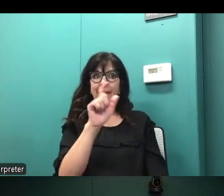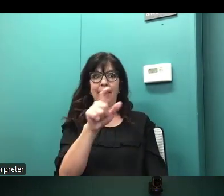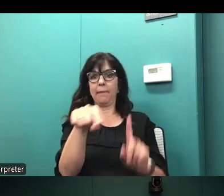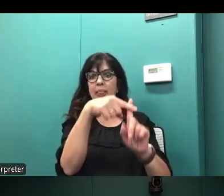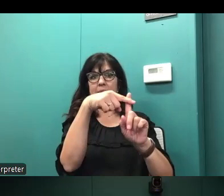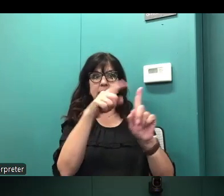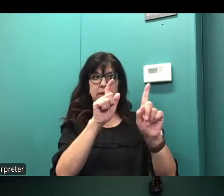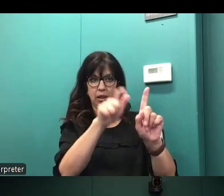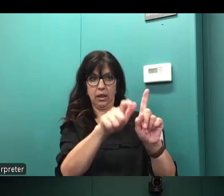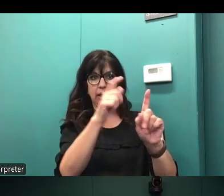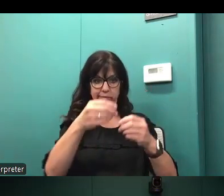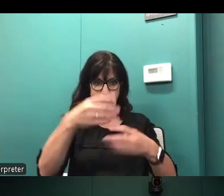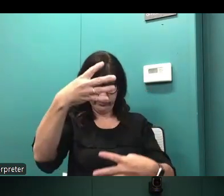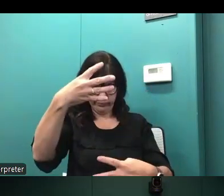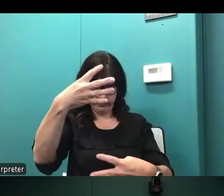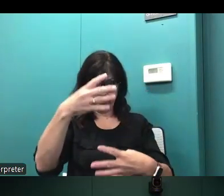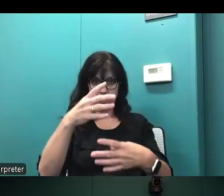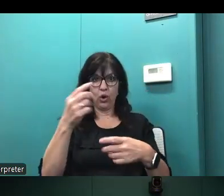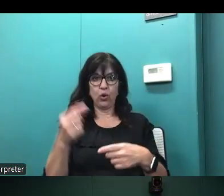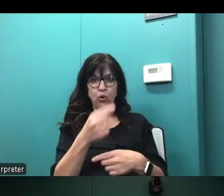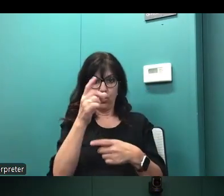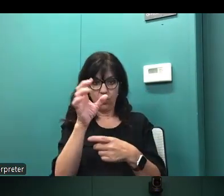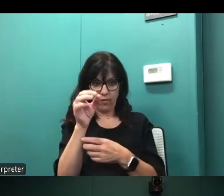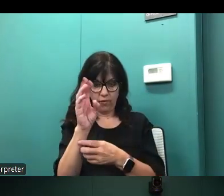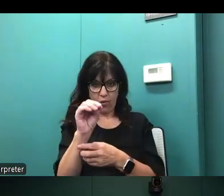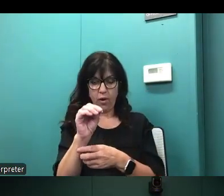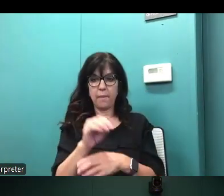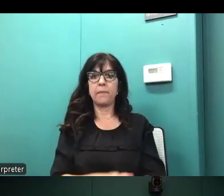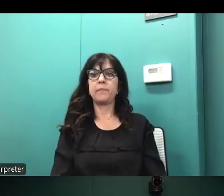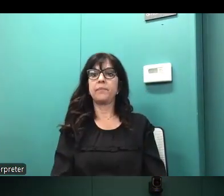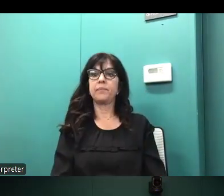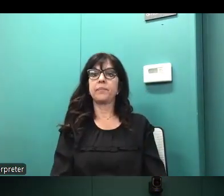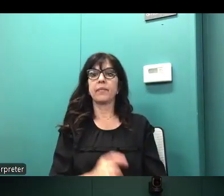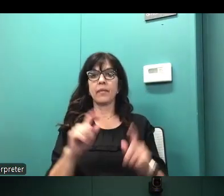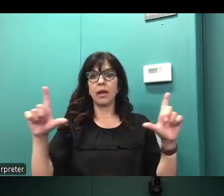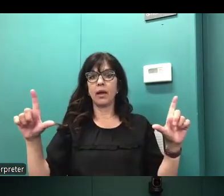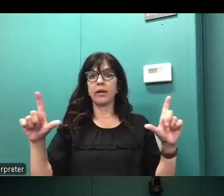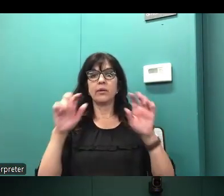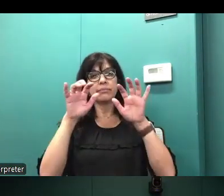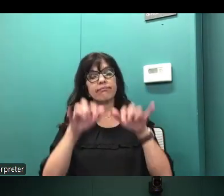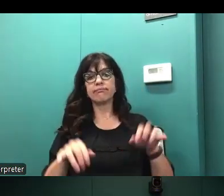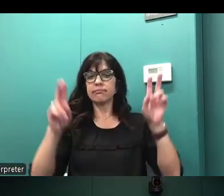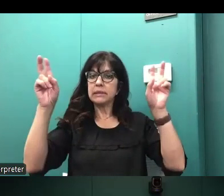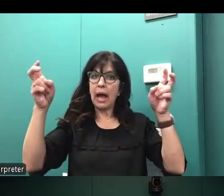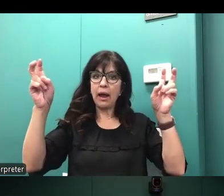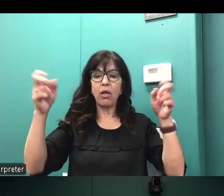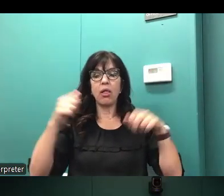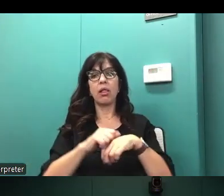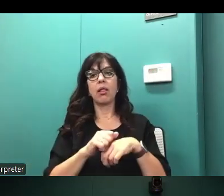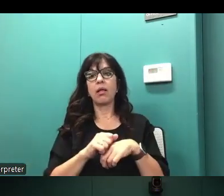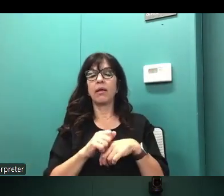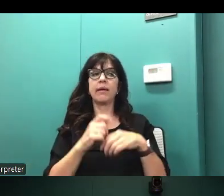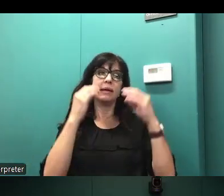plus button and then you find the Google Forms. And then you get here and you'll write your title for your form. You can